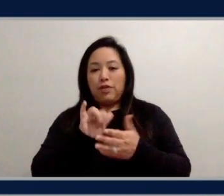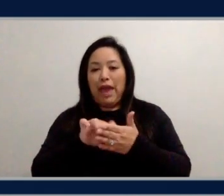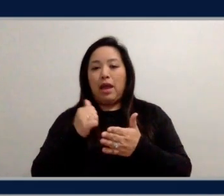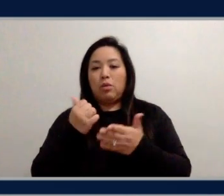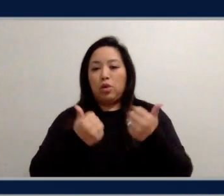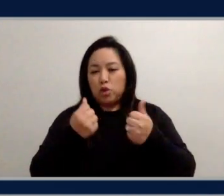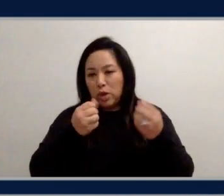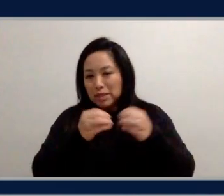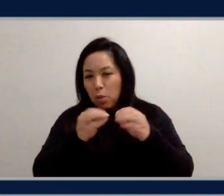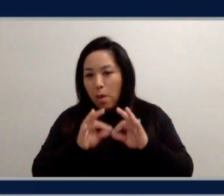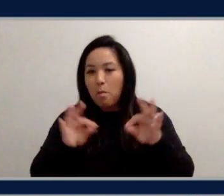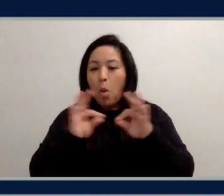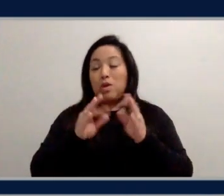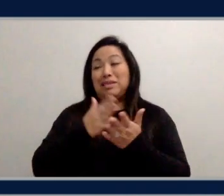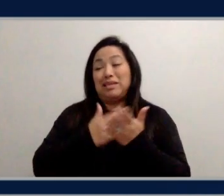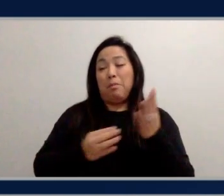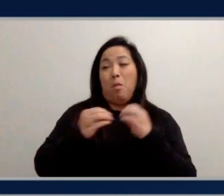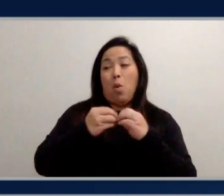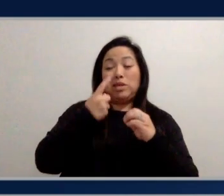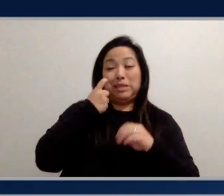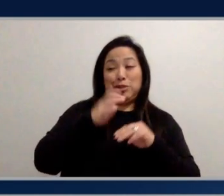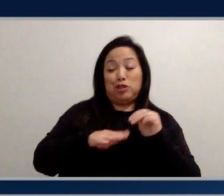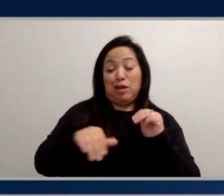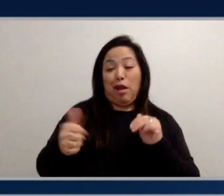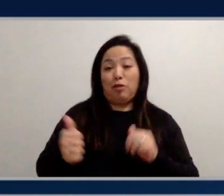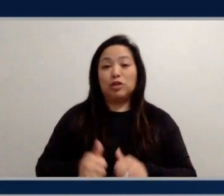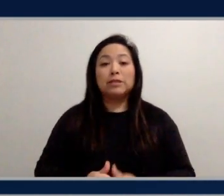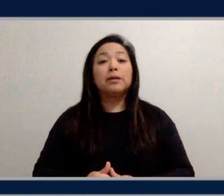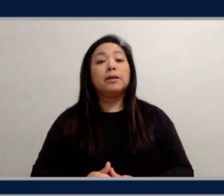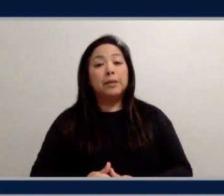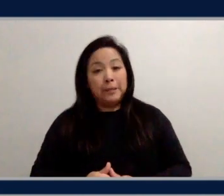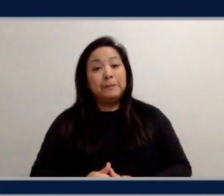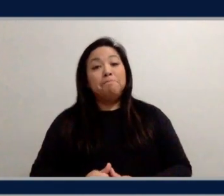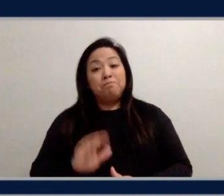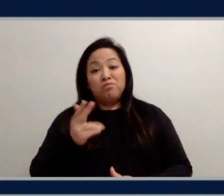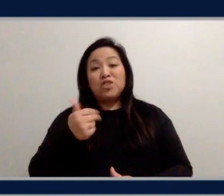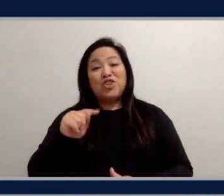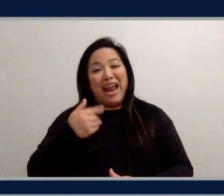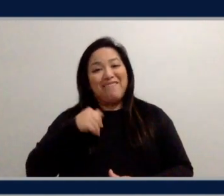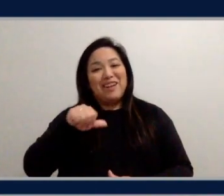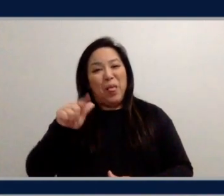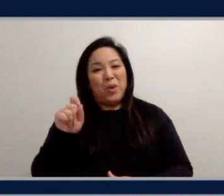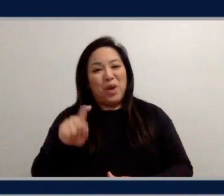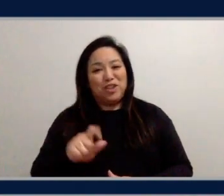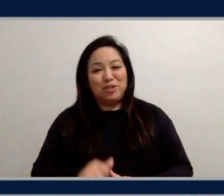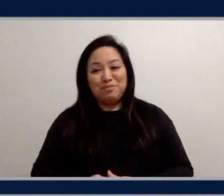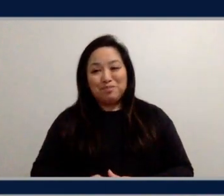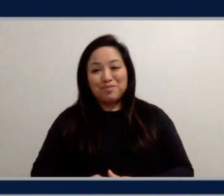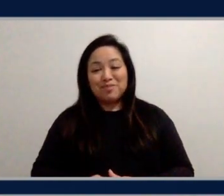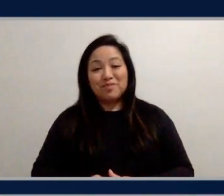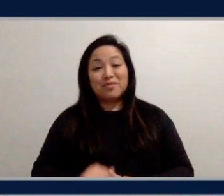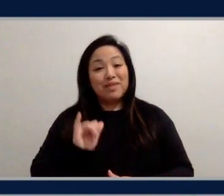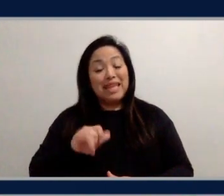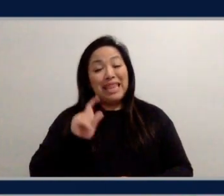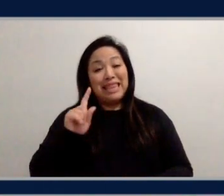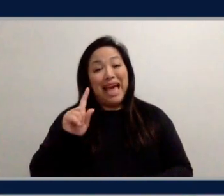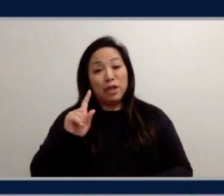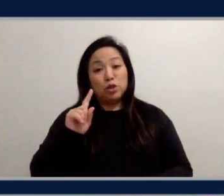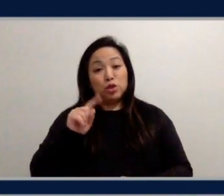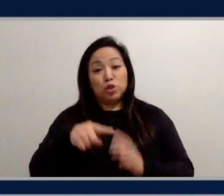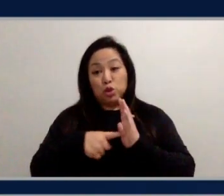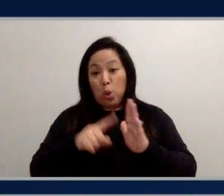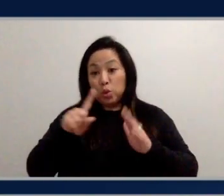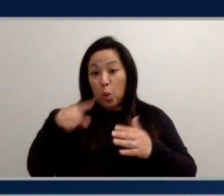more suspicious than others. Exactly. We've got another question from chat. Does it show only successful API calls or